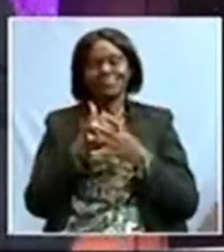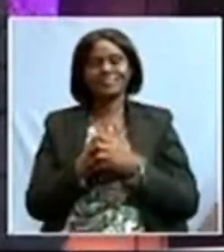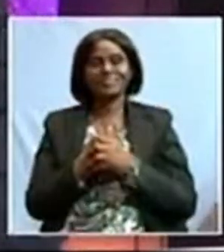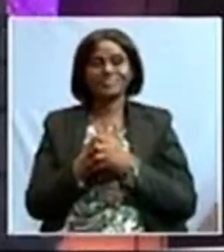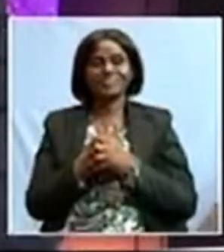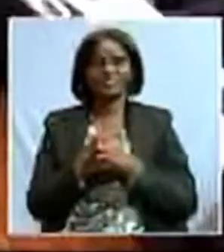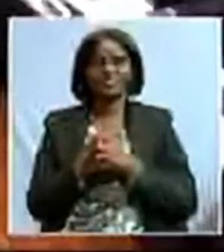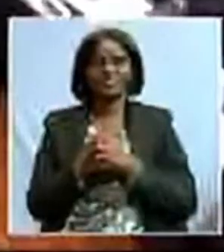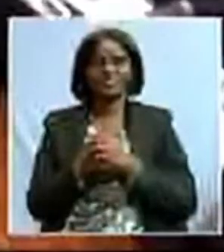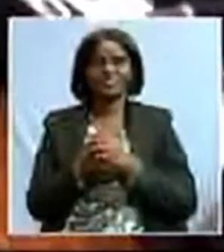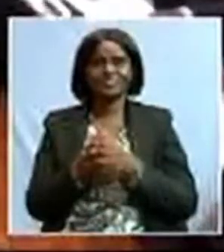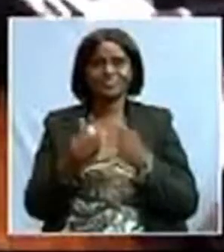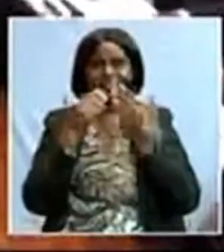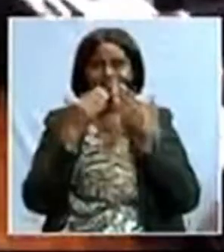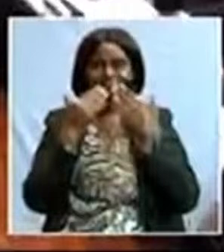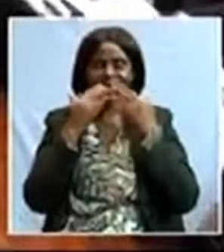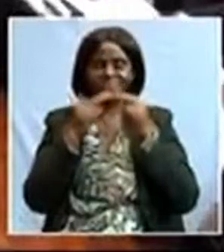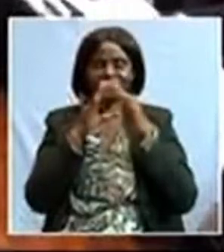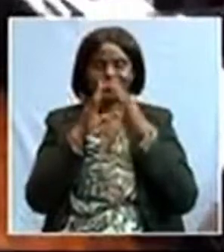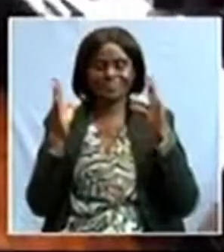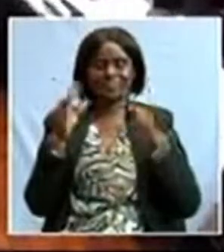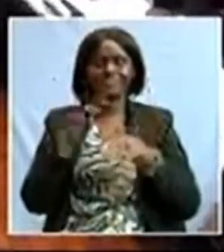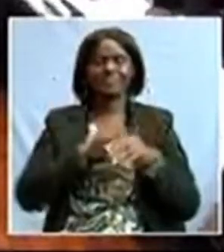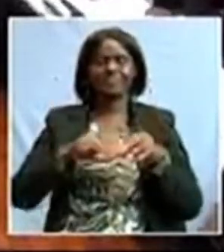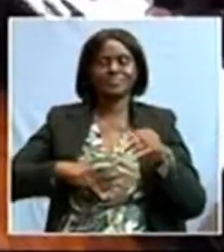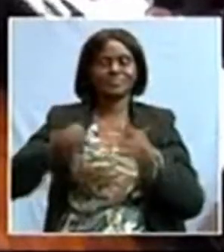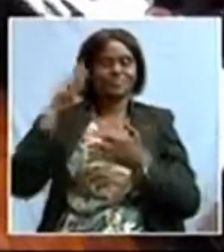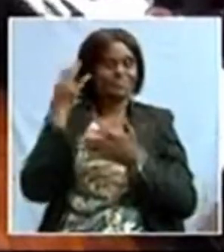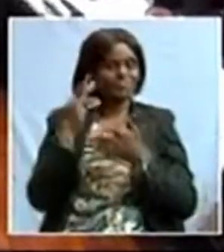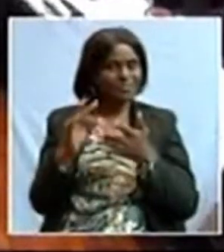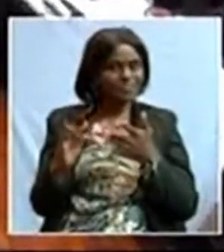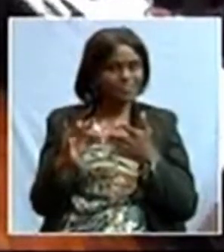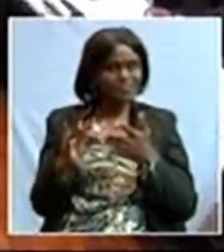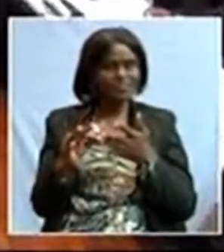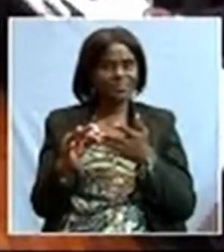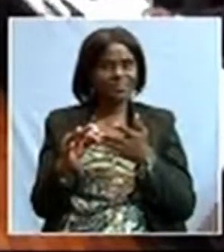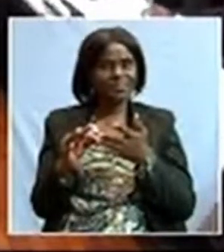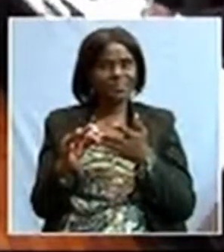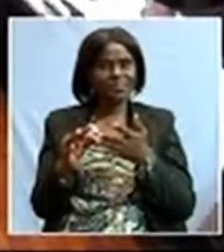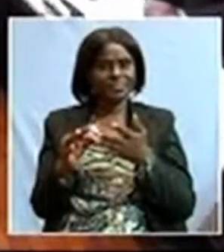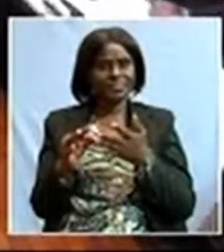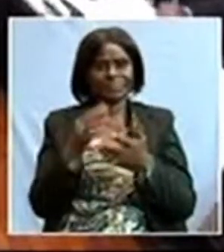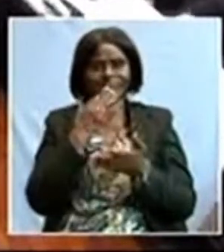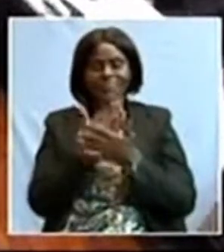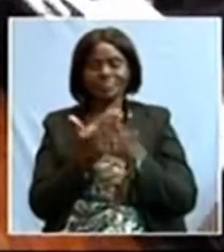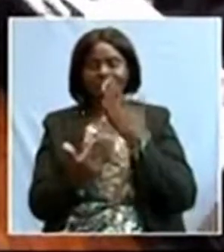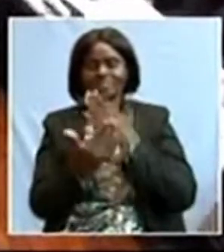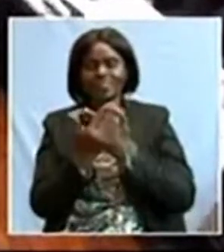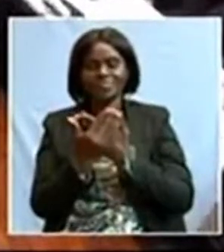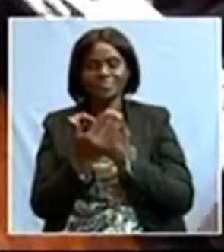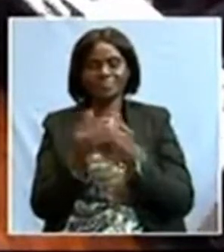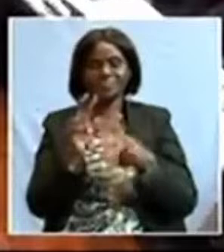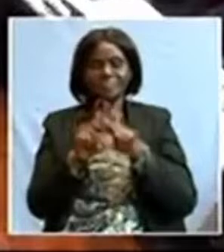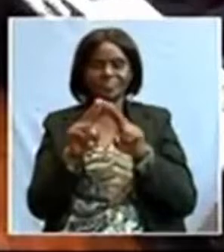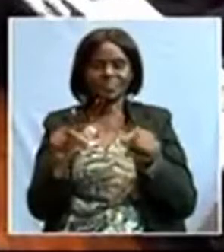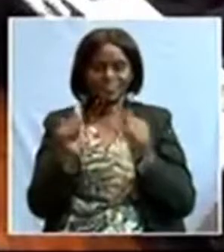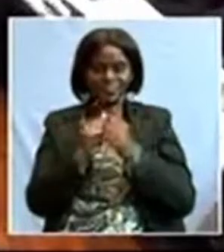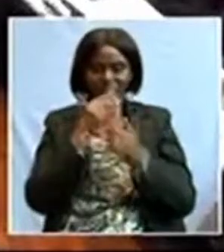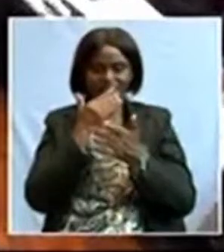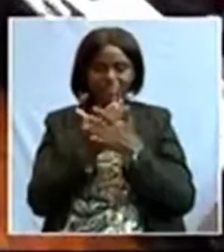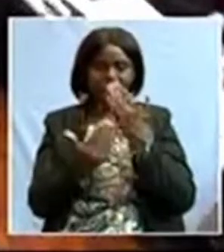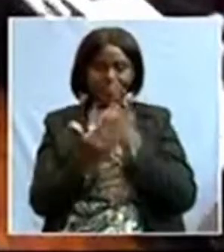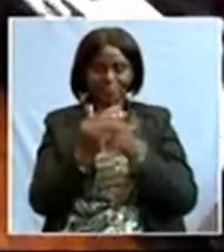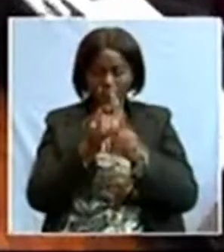Thank you so much, members of Secretariat. Good morning, Honorable Chair, and good morning,